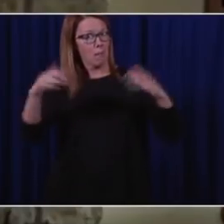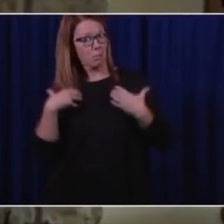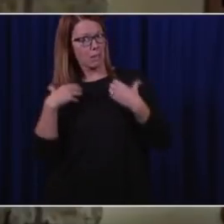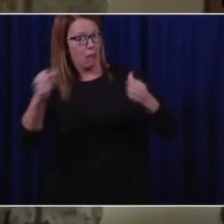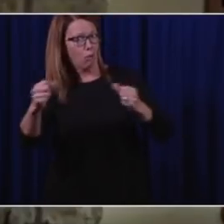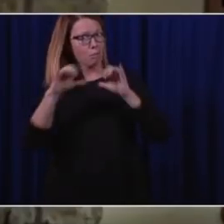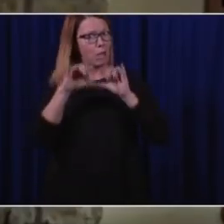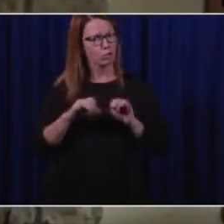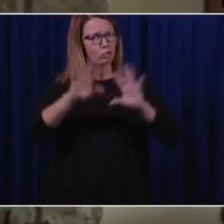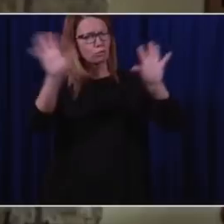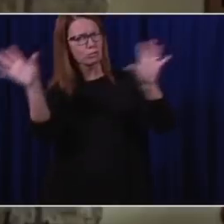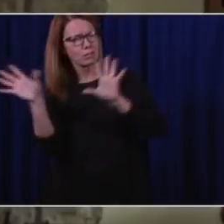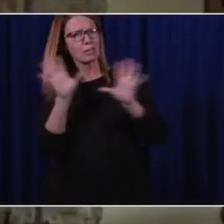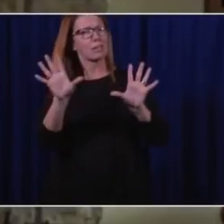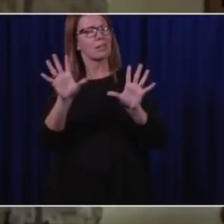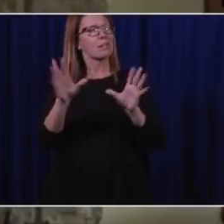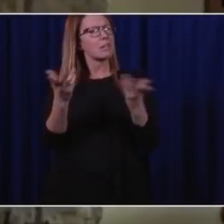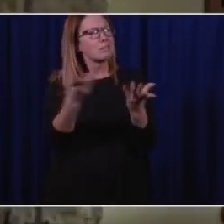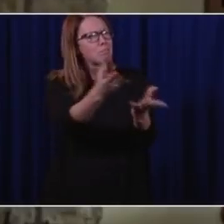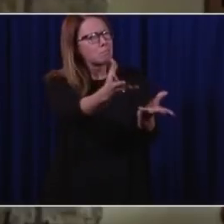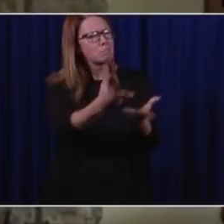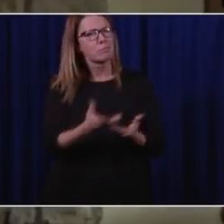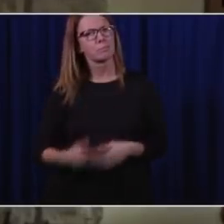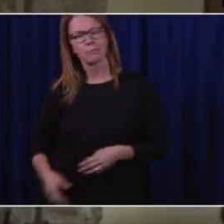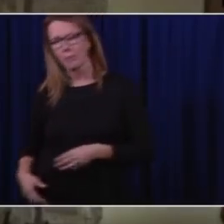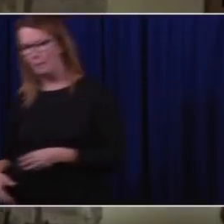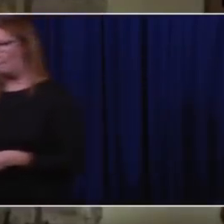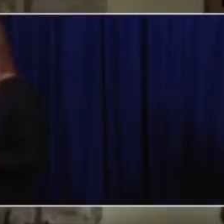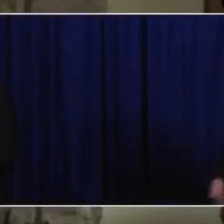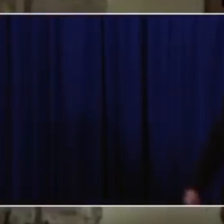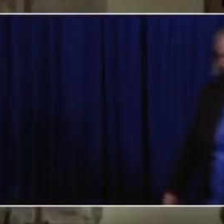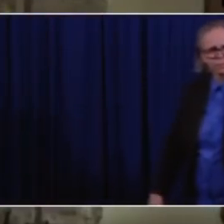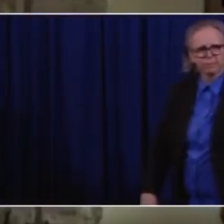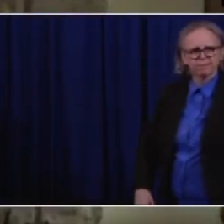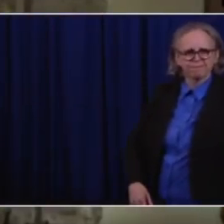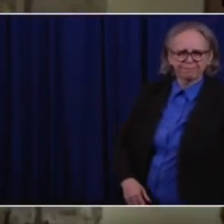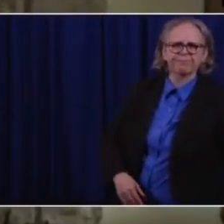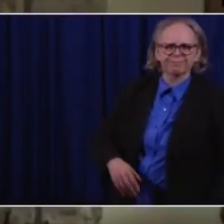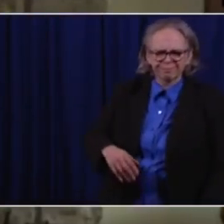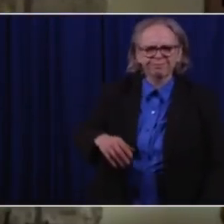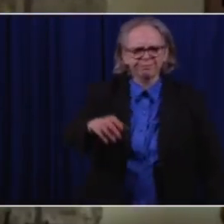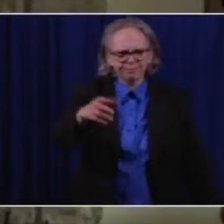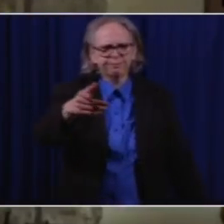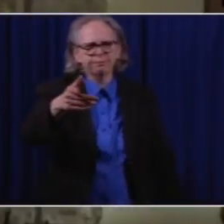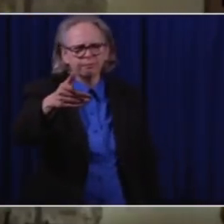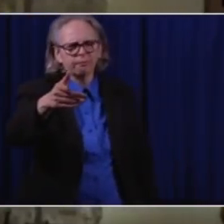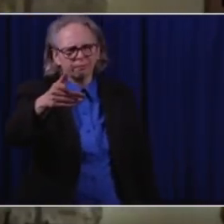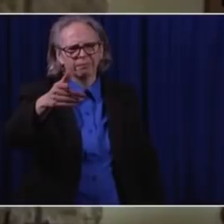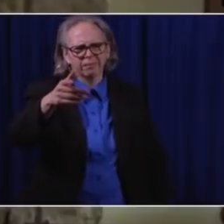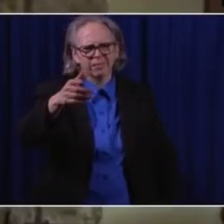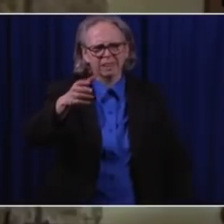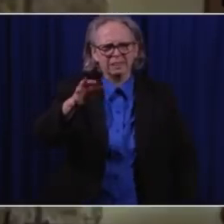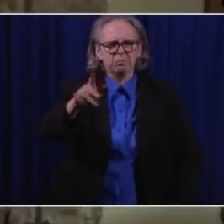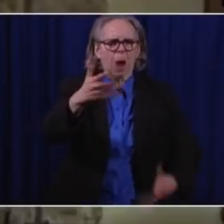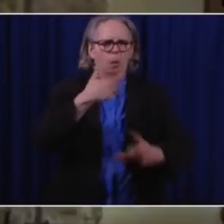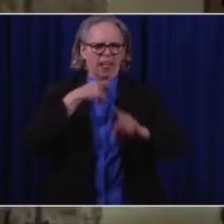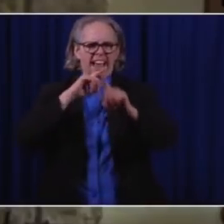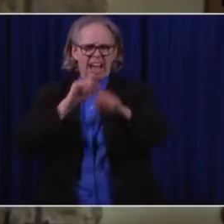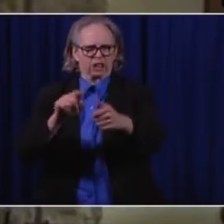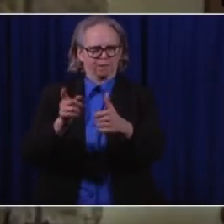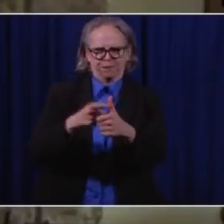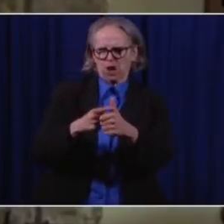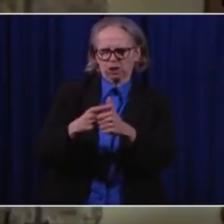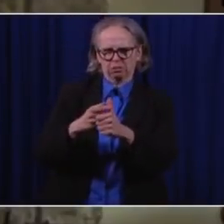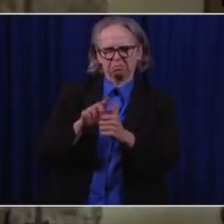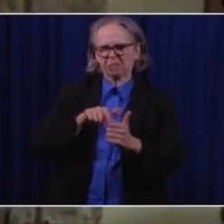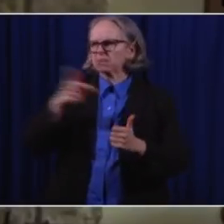local leaders view as necessary? Yeah. Well, first of all, I'll take the question first and we'll go from there.